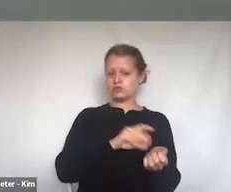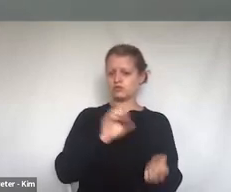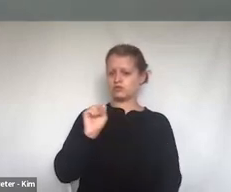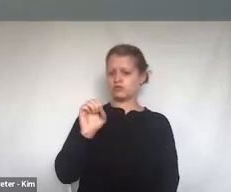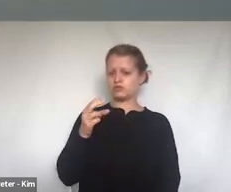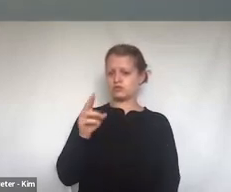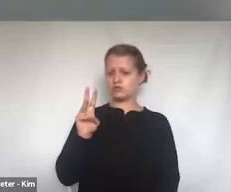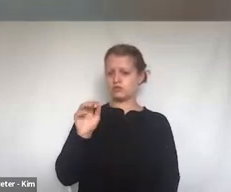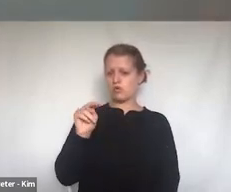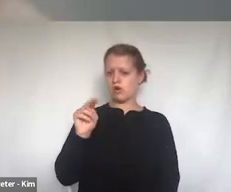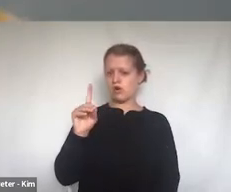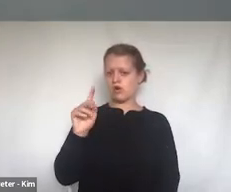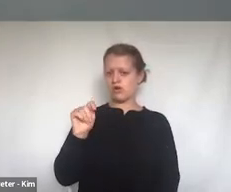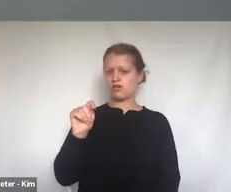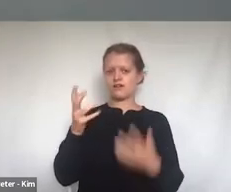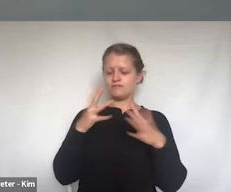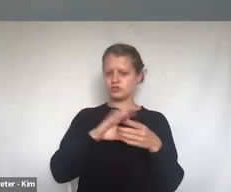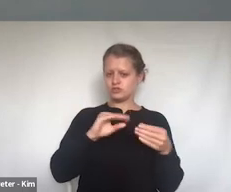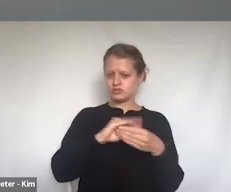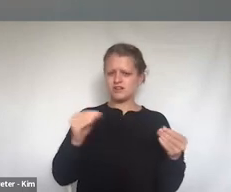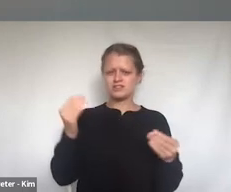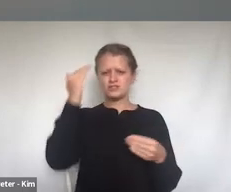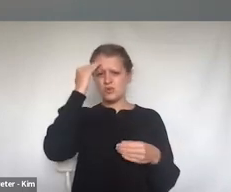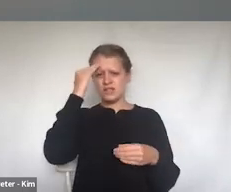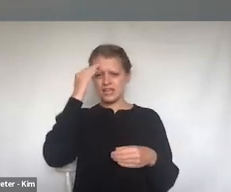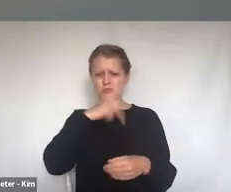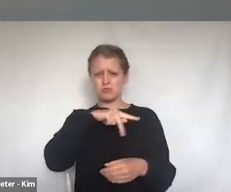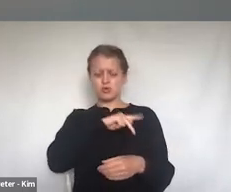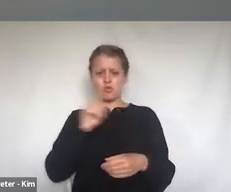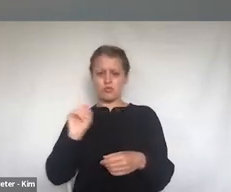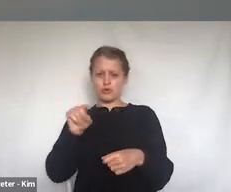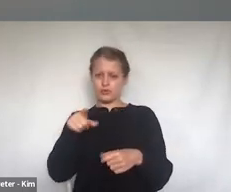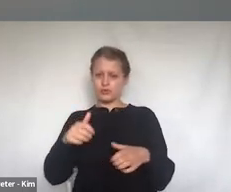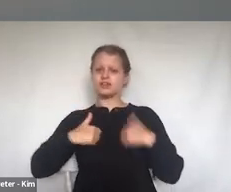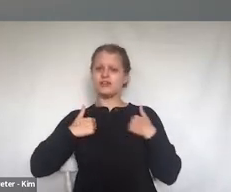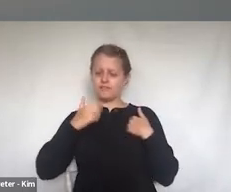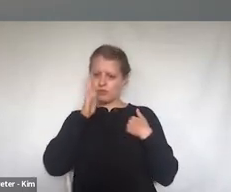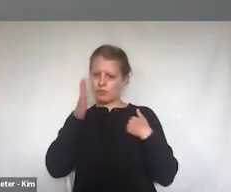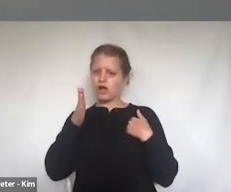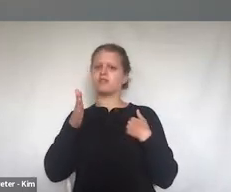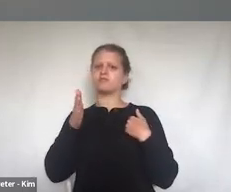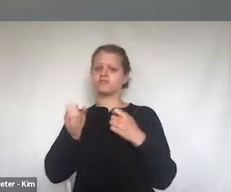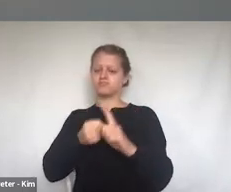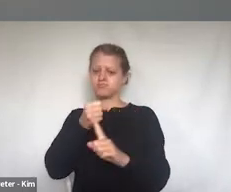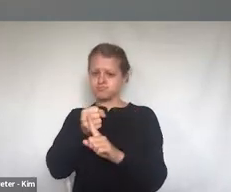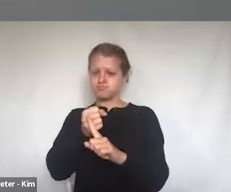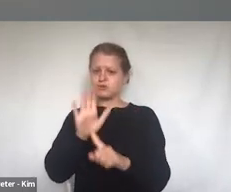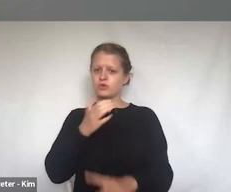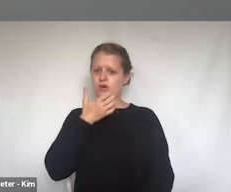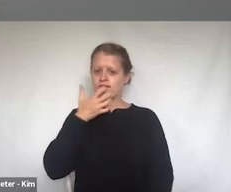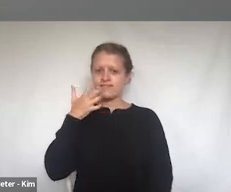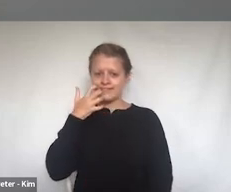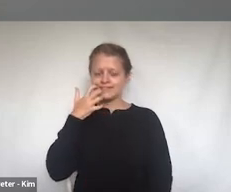personal context, even your home where you live is going to affect how you experience and even the temperature that